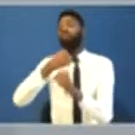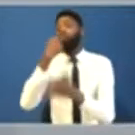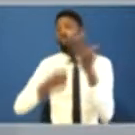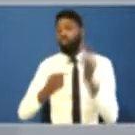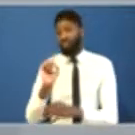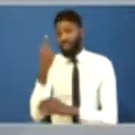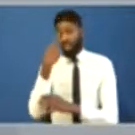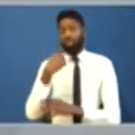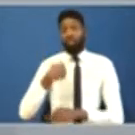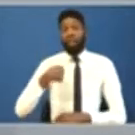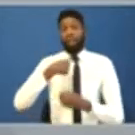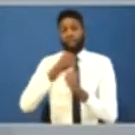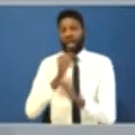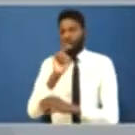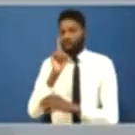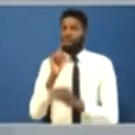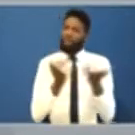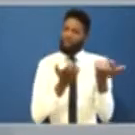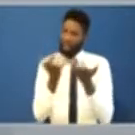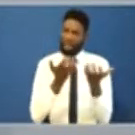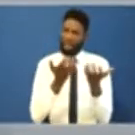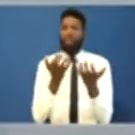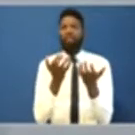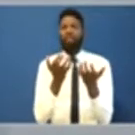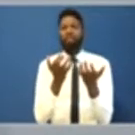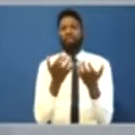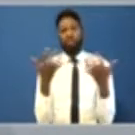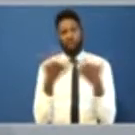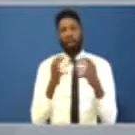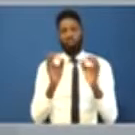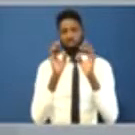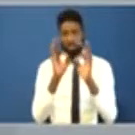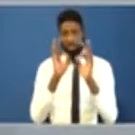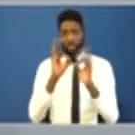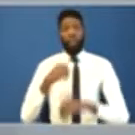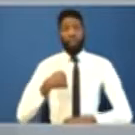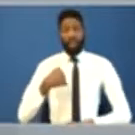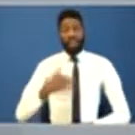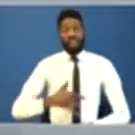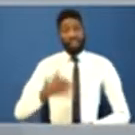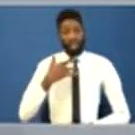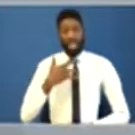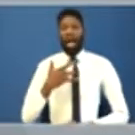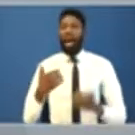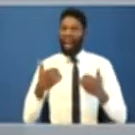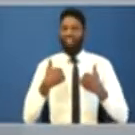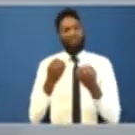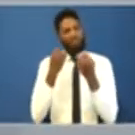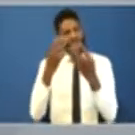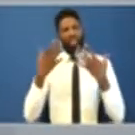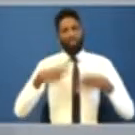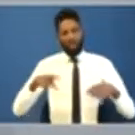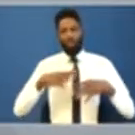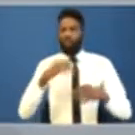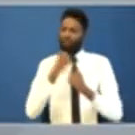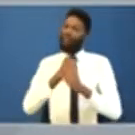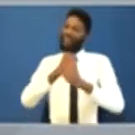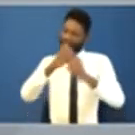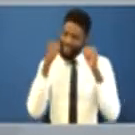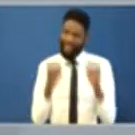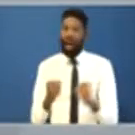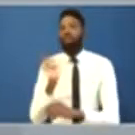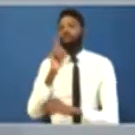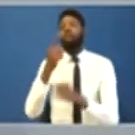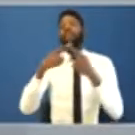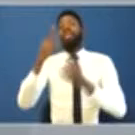nairobi business friendly i feel we have a lot of hard-working business people in nairobi but sometimes